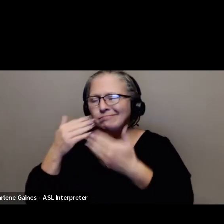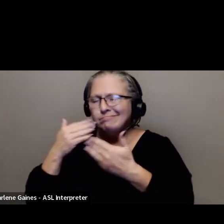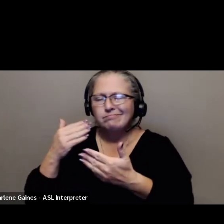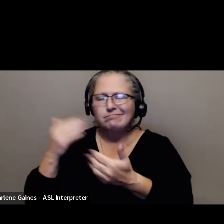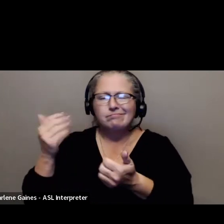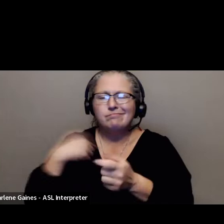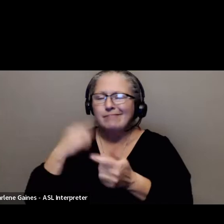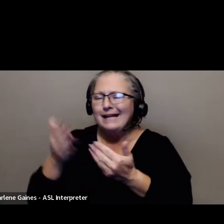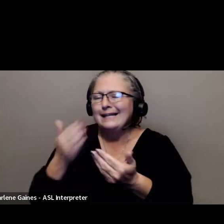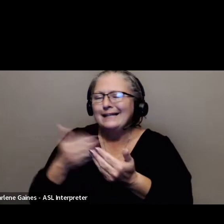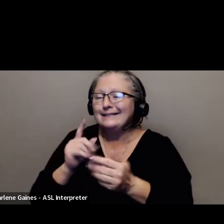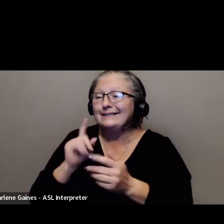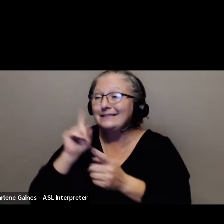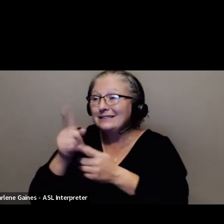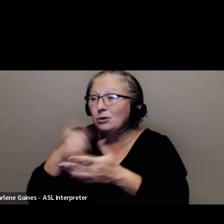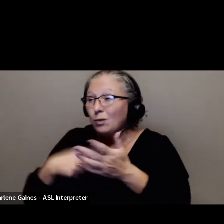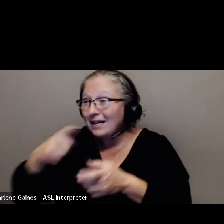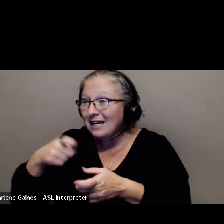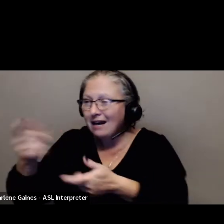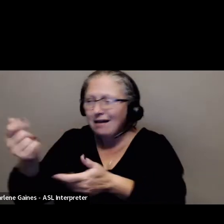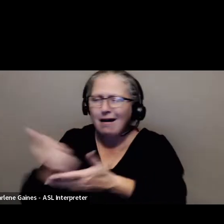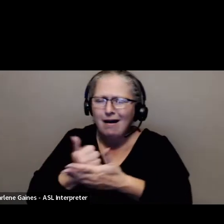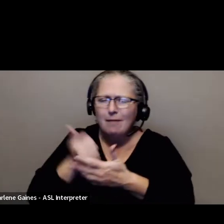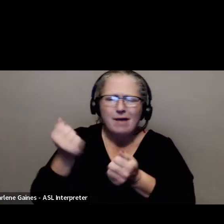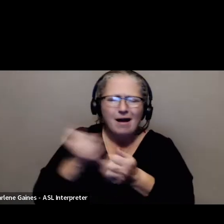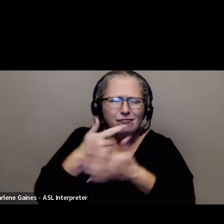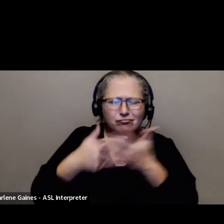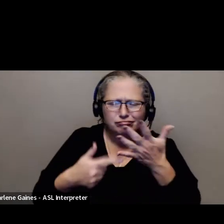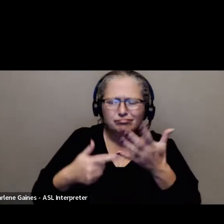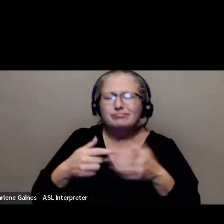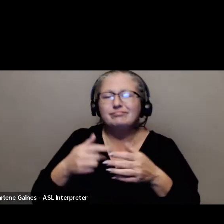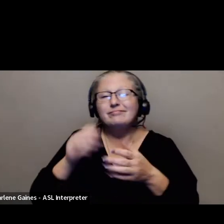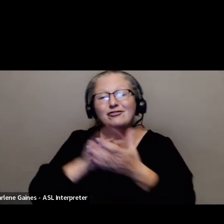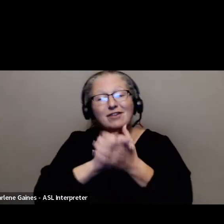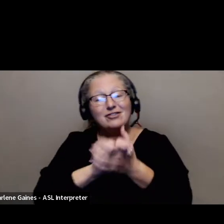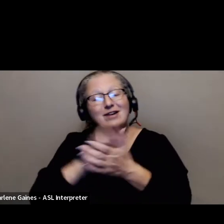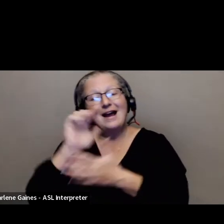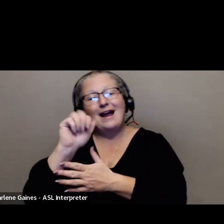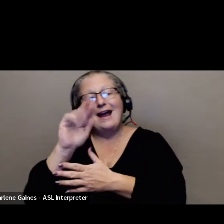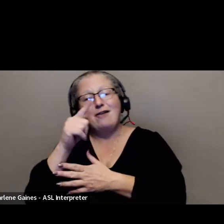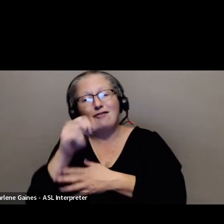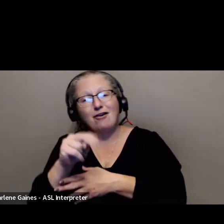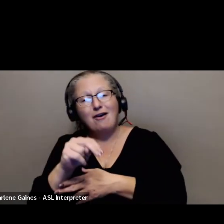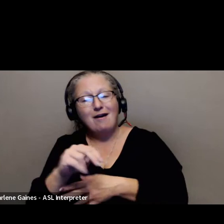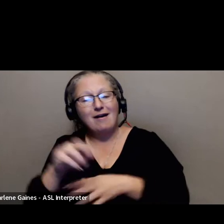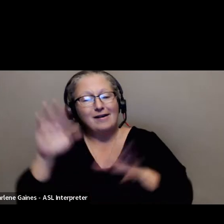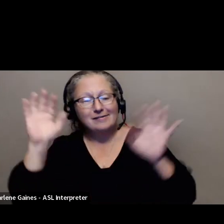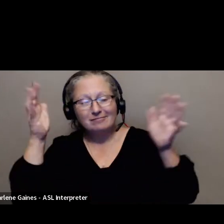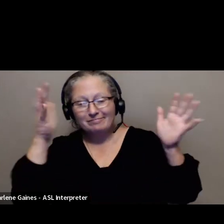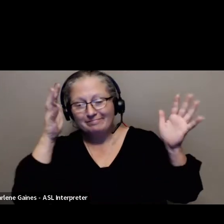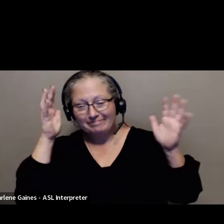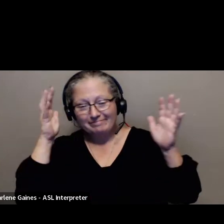need has been wonderful. So congratulations, Aragon. Yeah, congratulations.